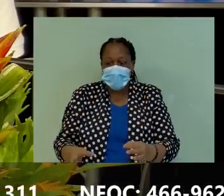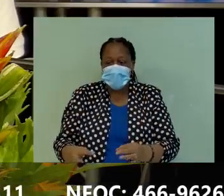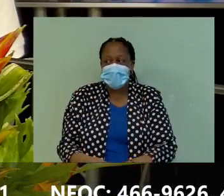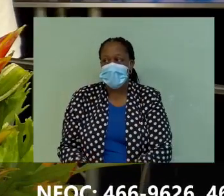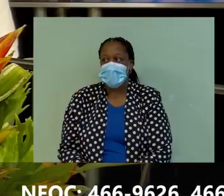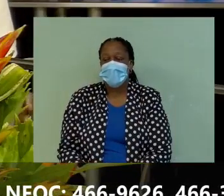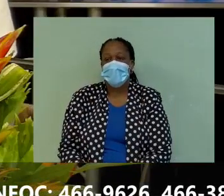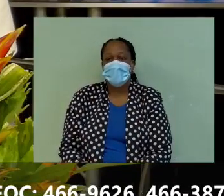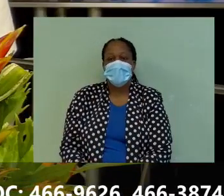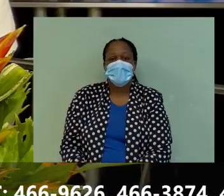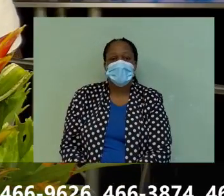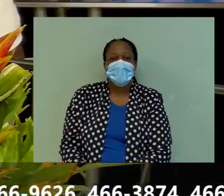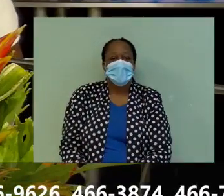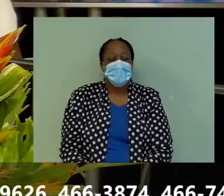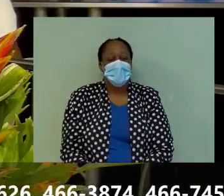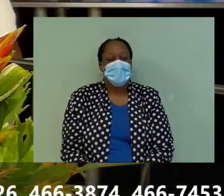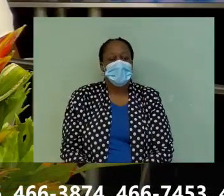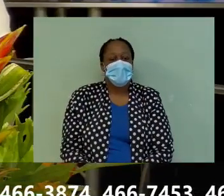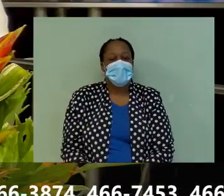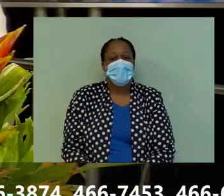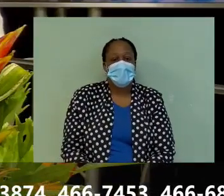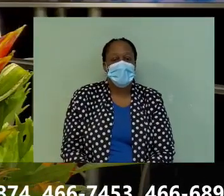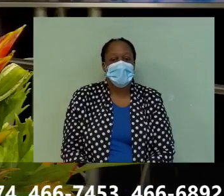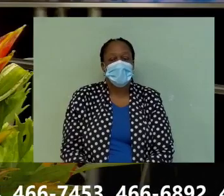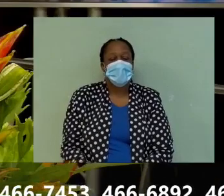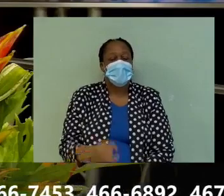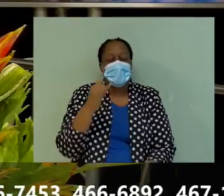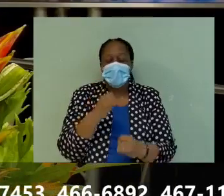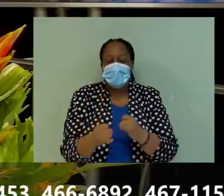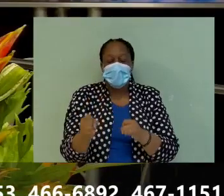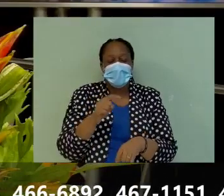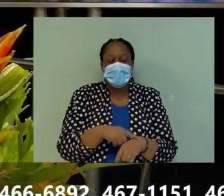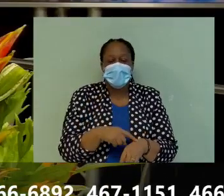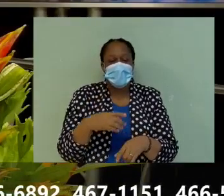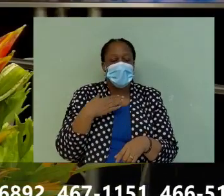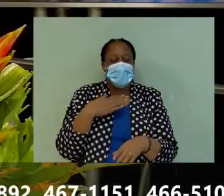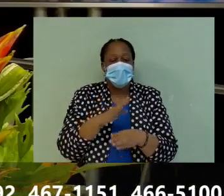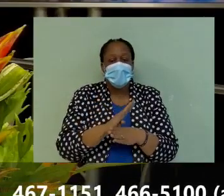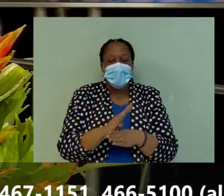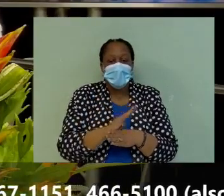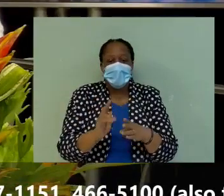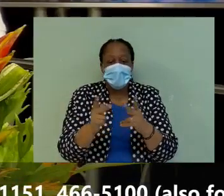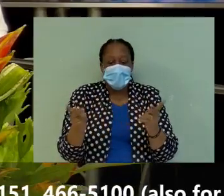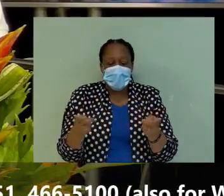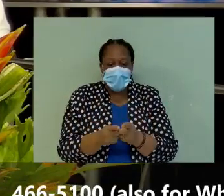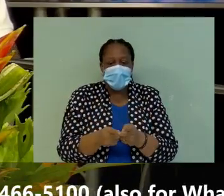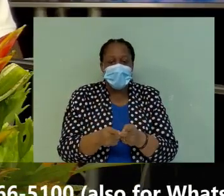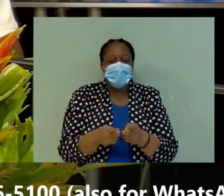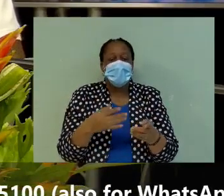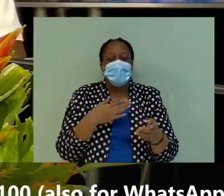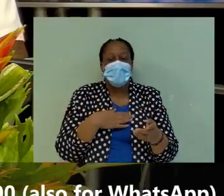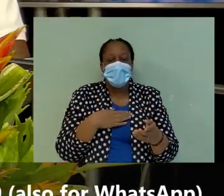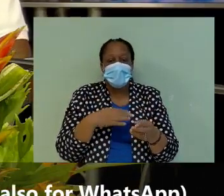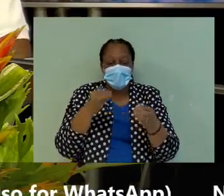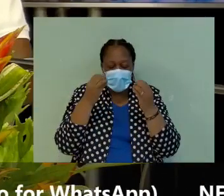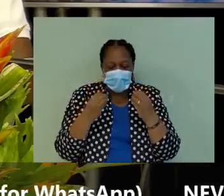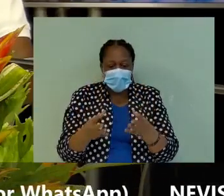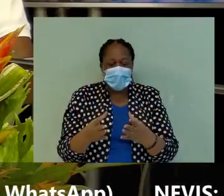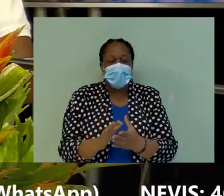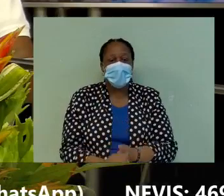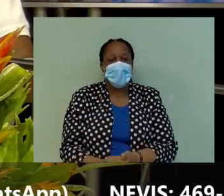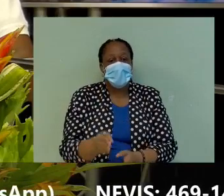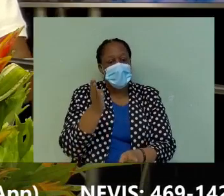otherwise. So please, I'm making this last appeal to you, business places, to comply. The Buses